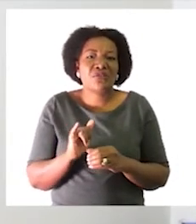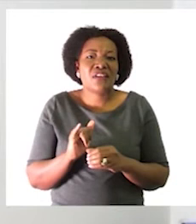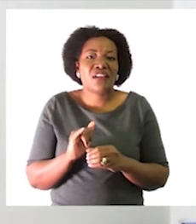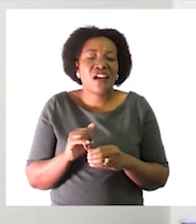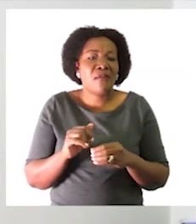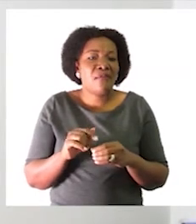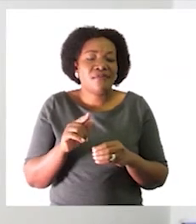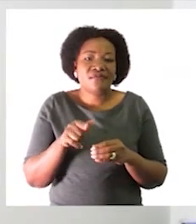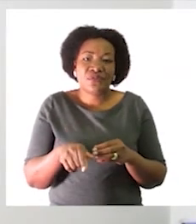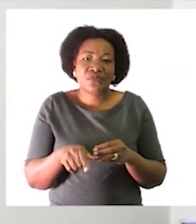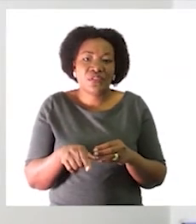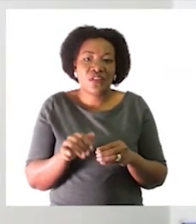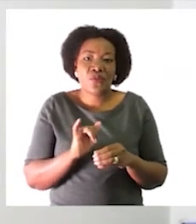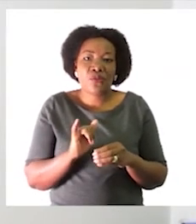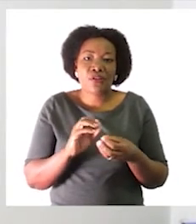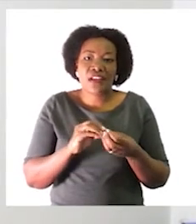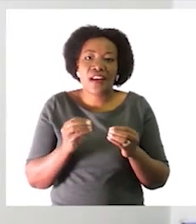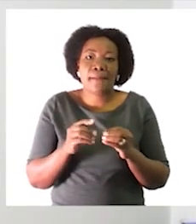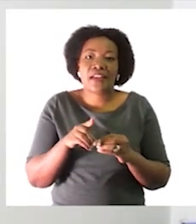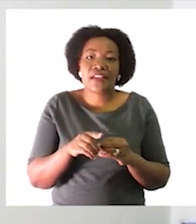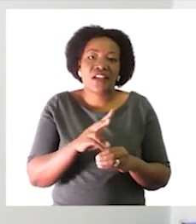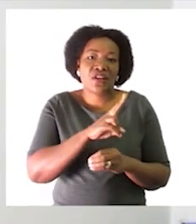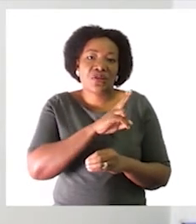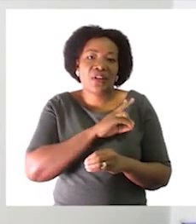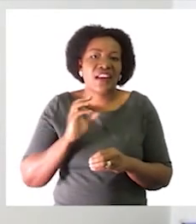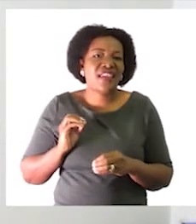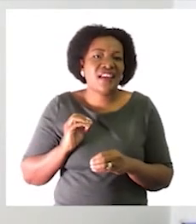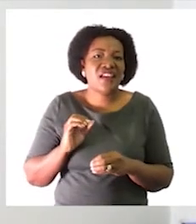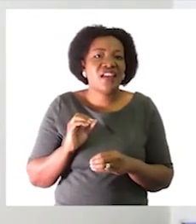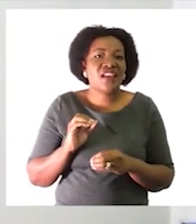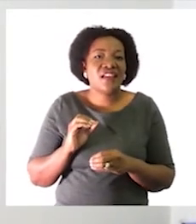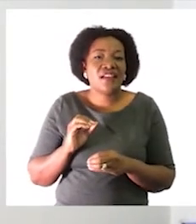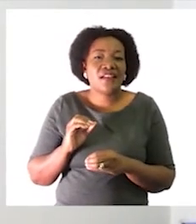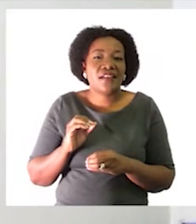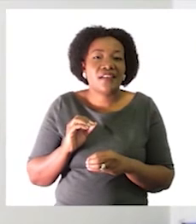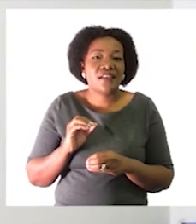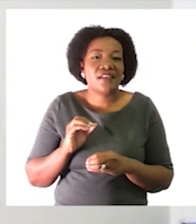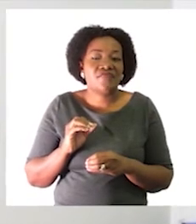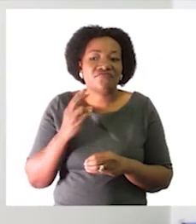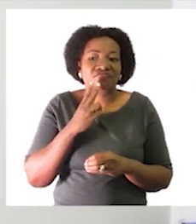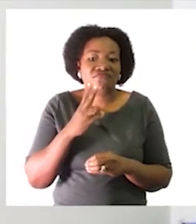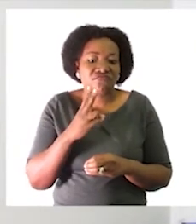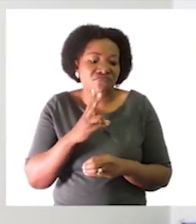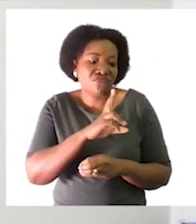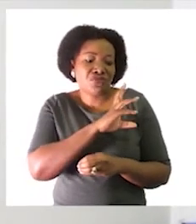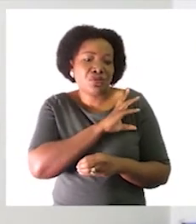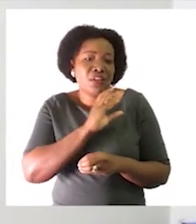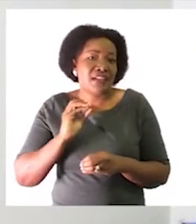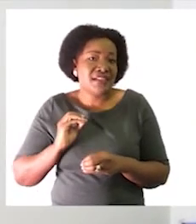which 2 tens do we find number 23? We find it between